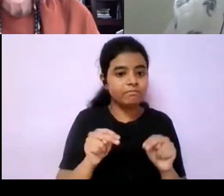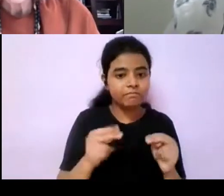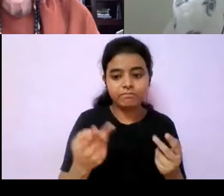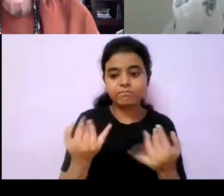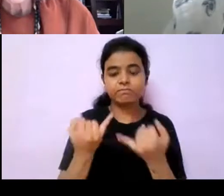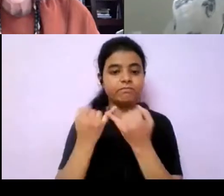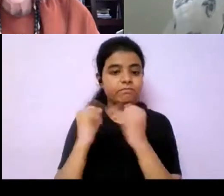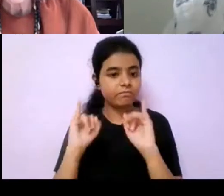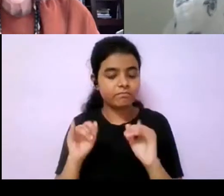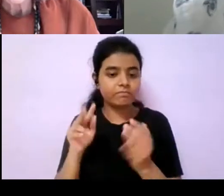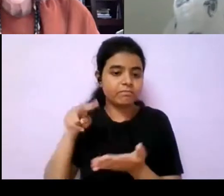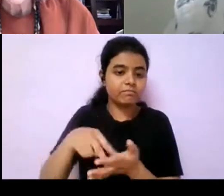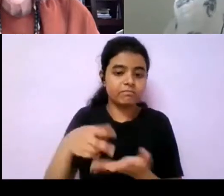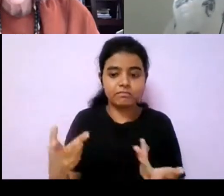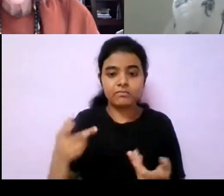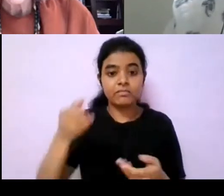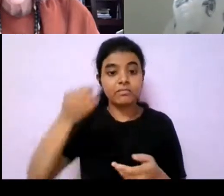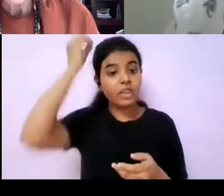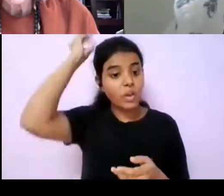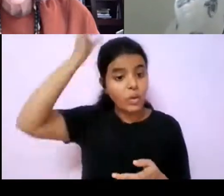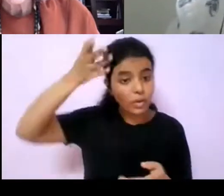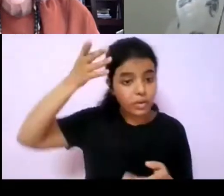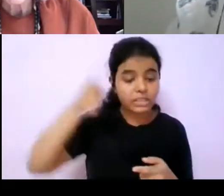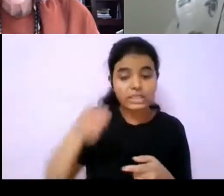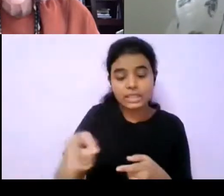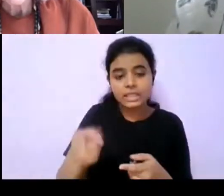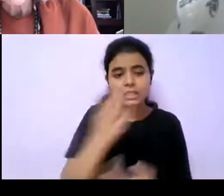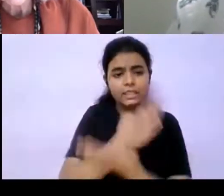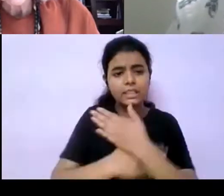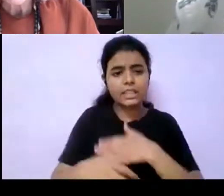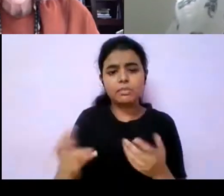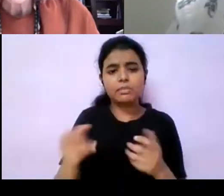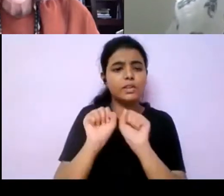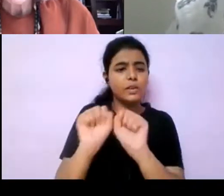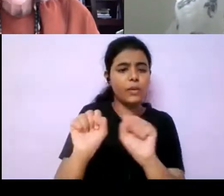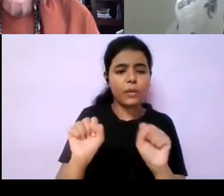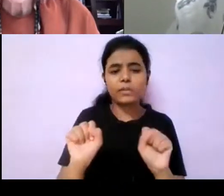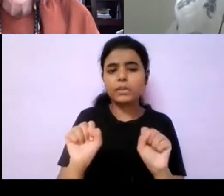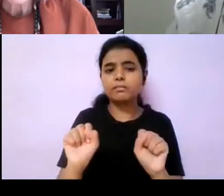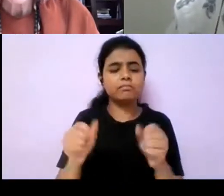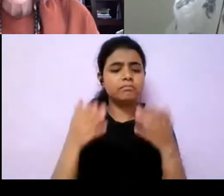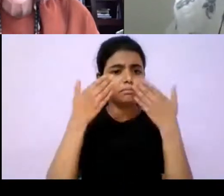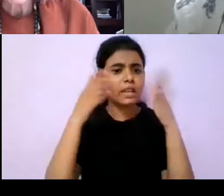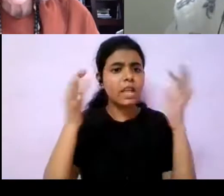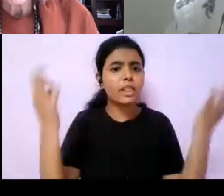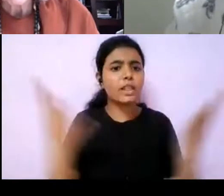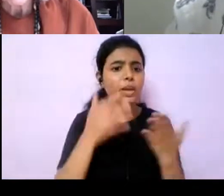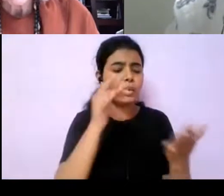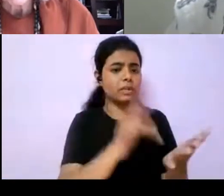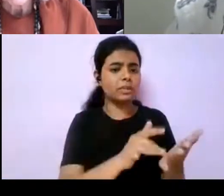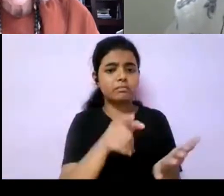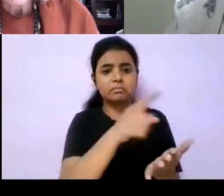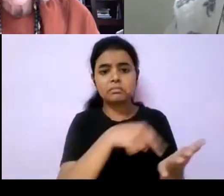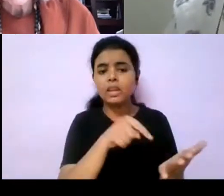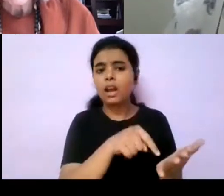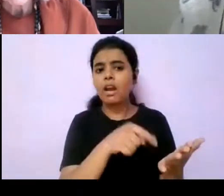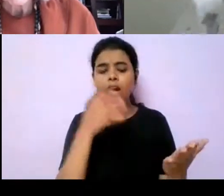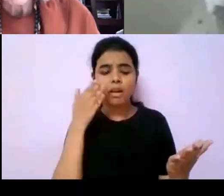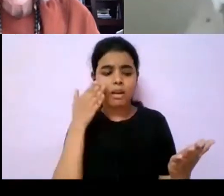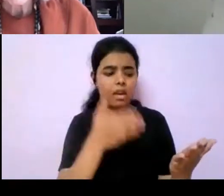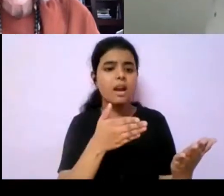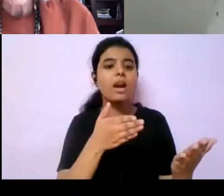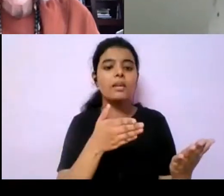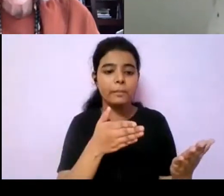the collection Cognitive Disability and the Challenge to Moral Philosophy, which really opened up a new field of inquiry in philosophy.